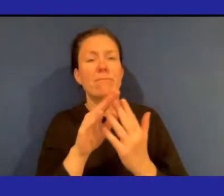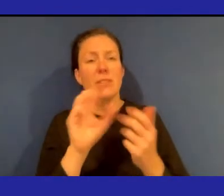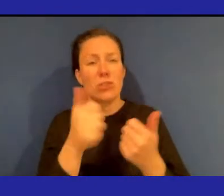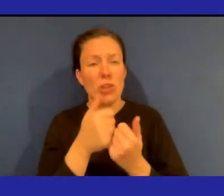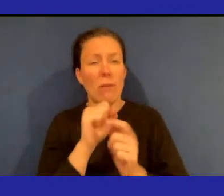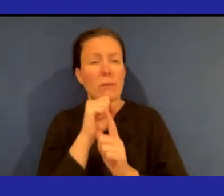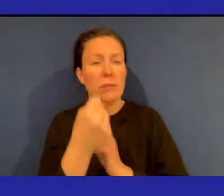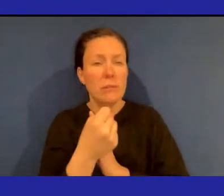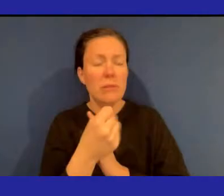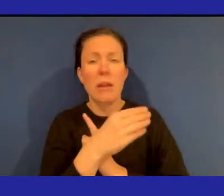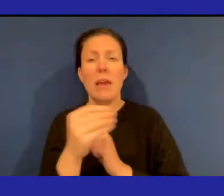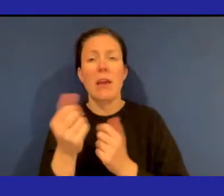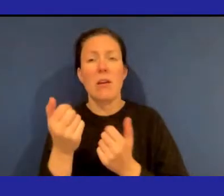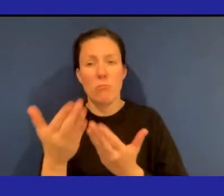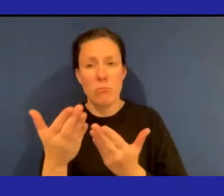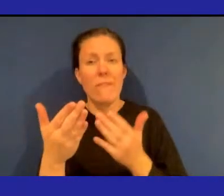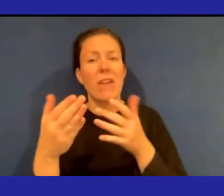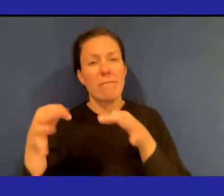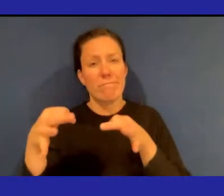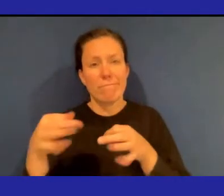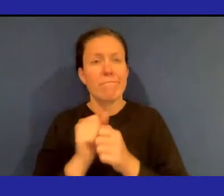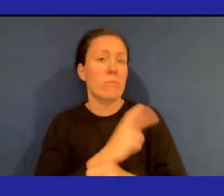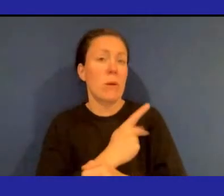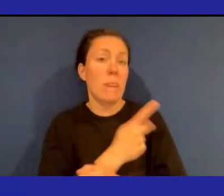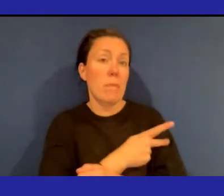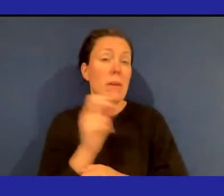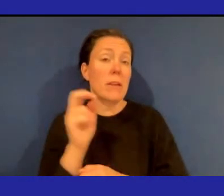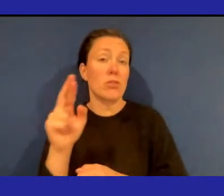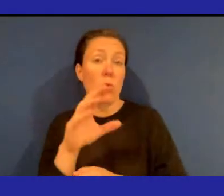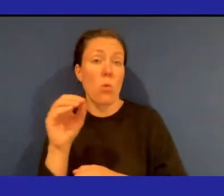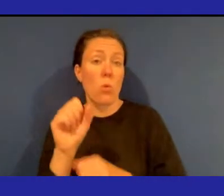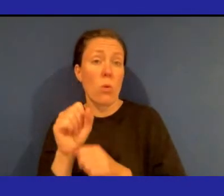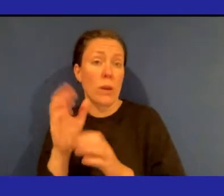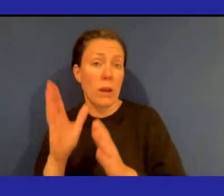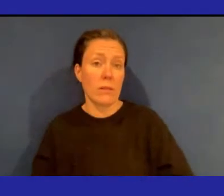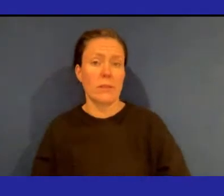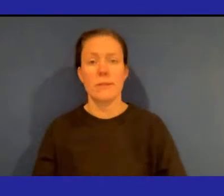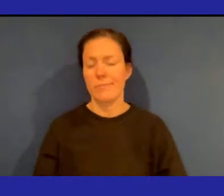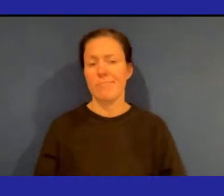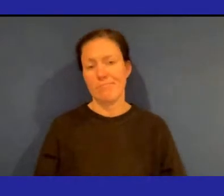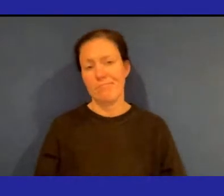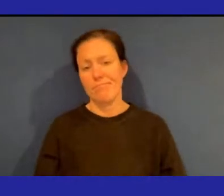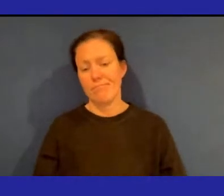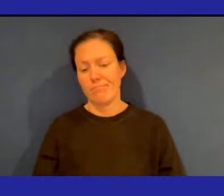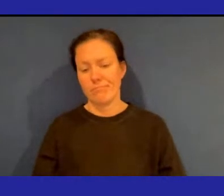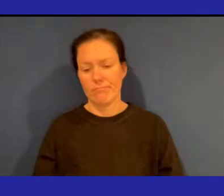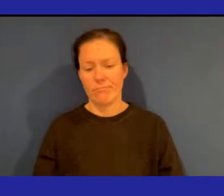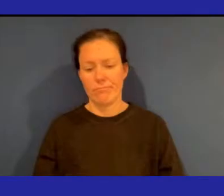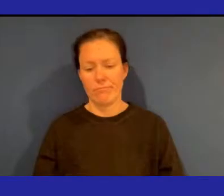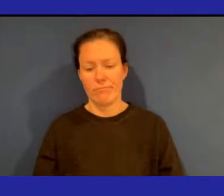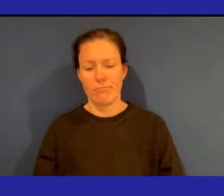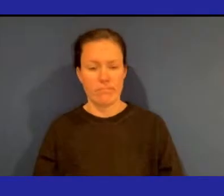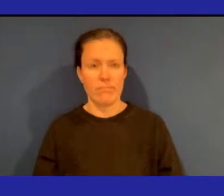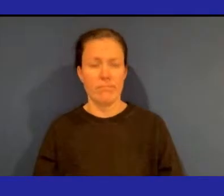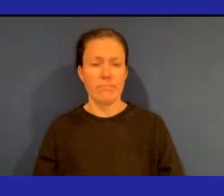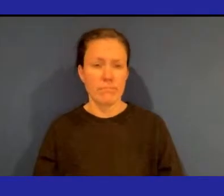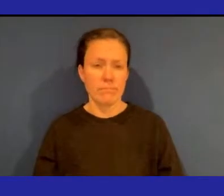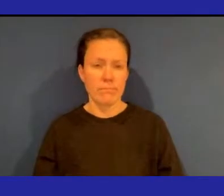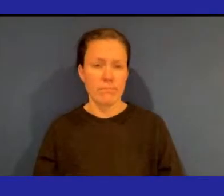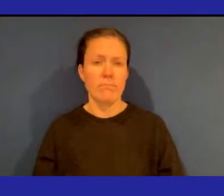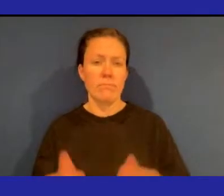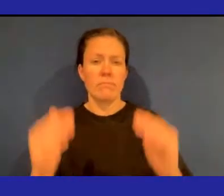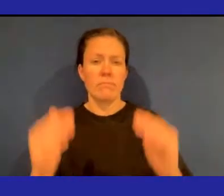clear instructions to patients and colleagues. Next slide, please. We continue to use eye care